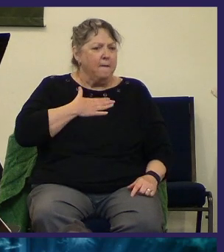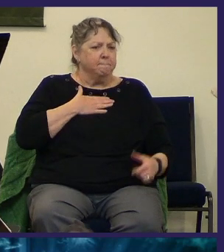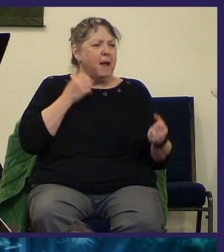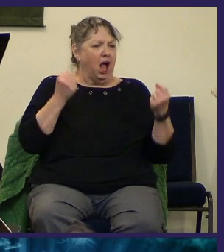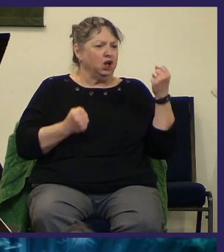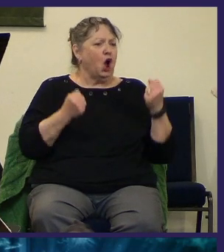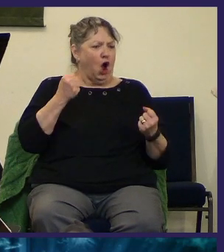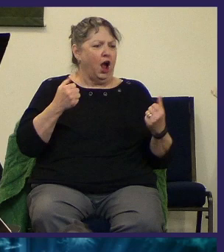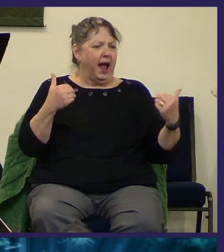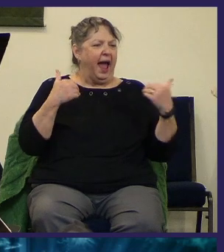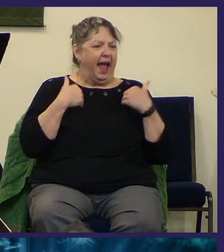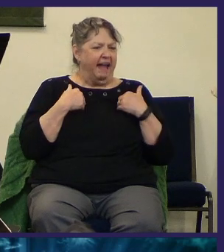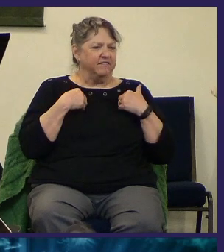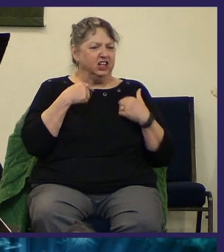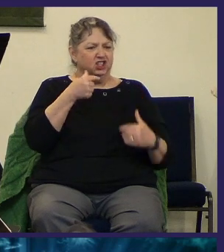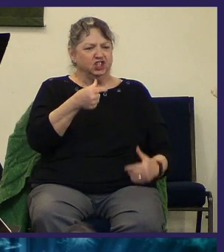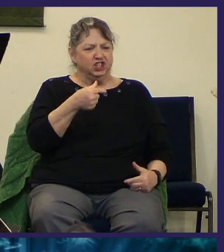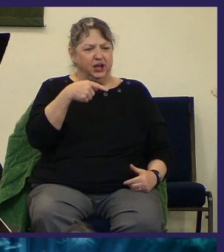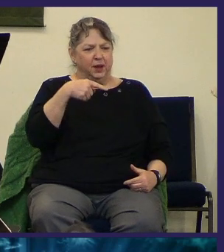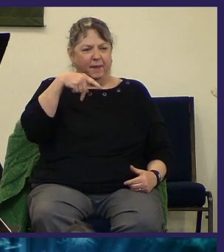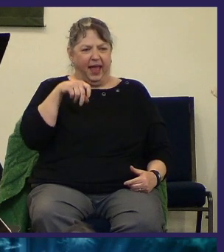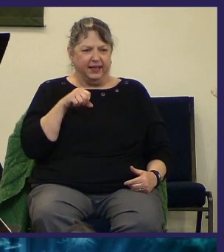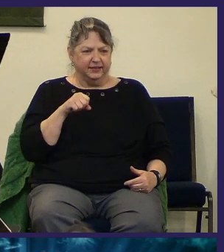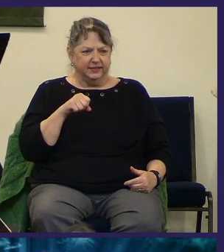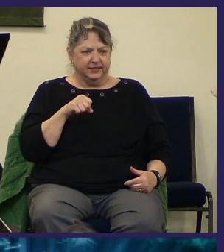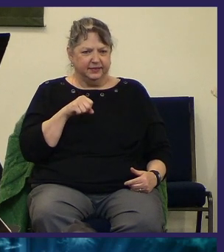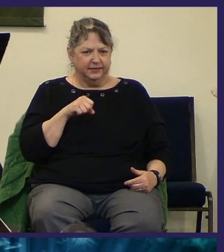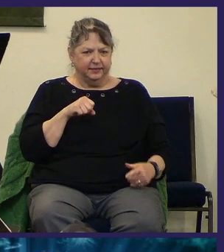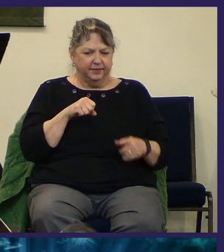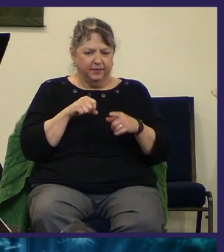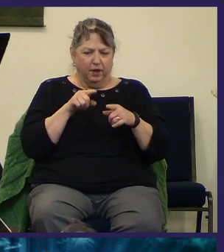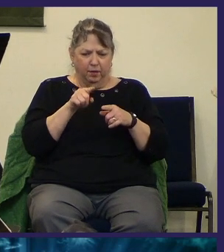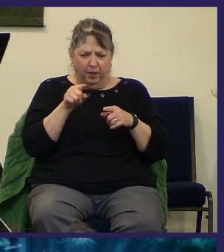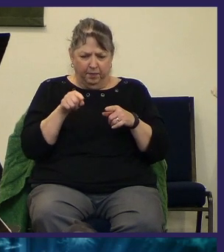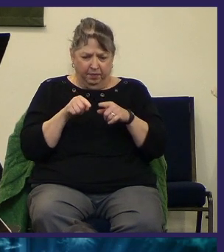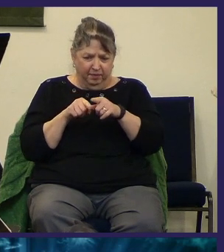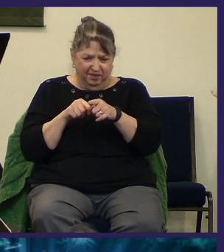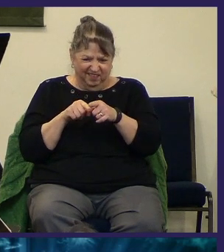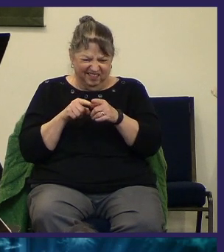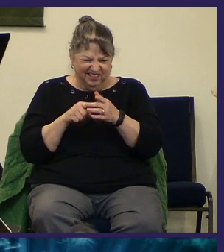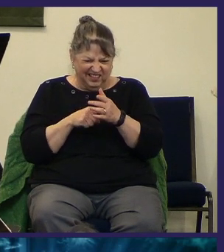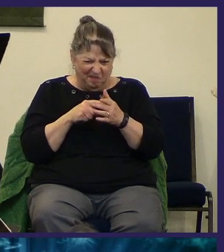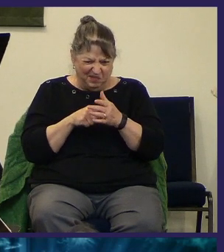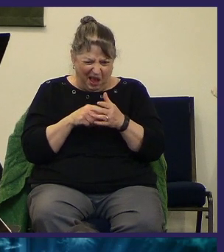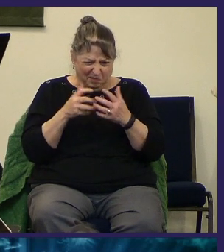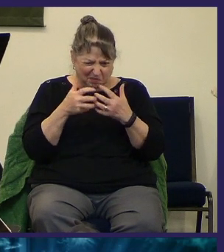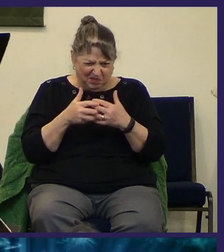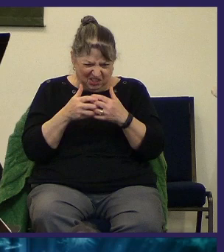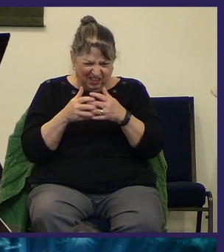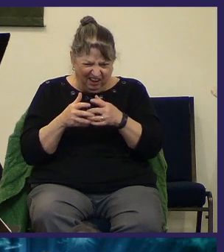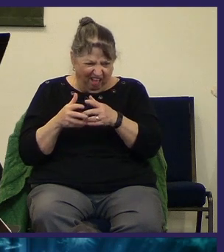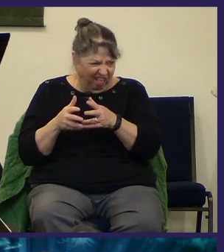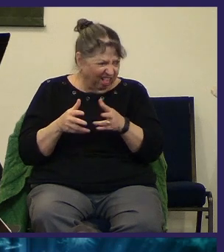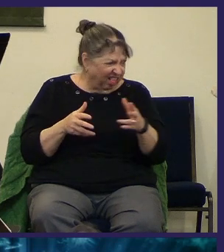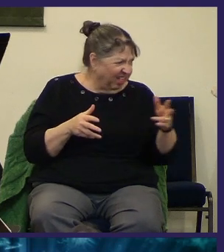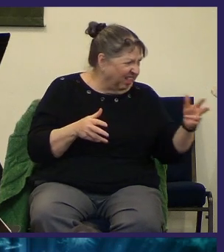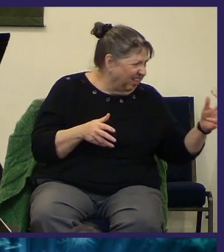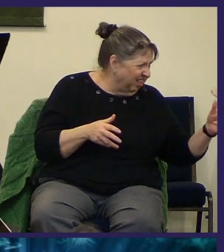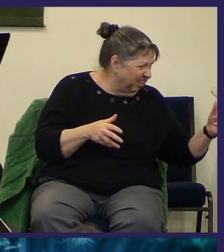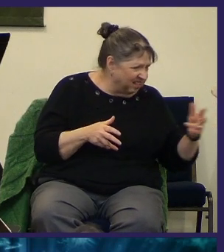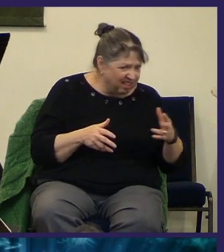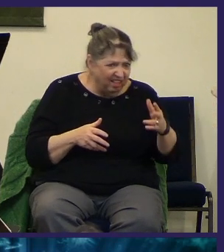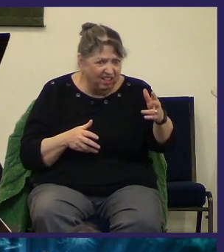around quite a bit and sometimes it takes me in different directions right there's only one way to god